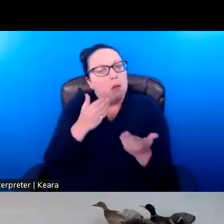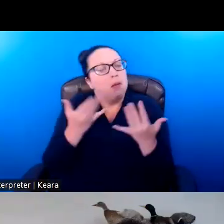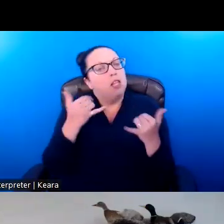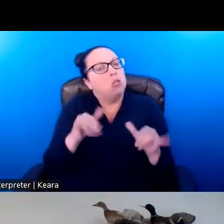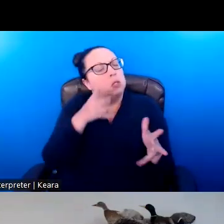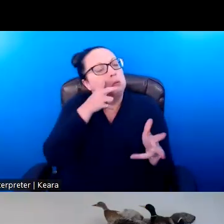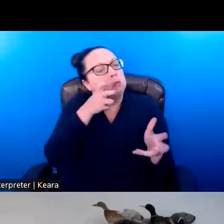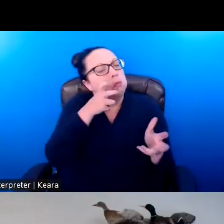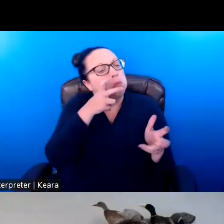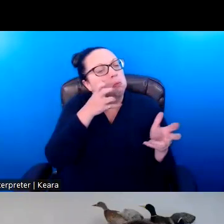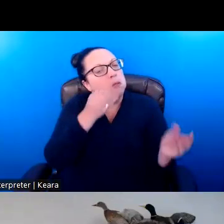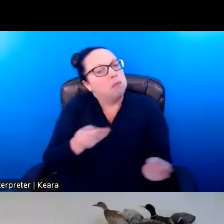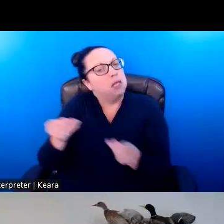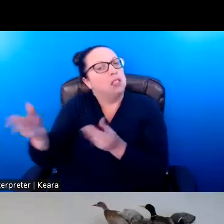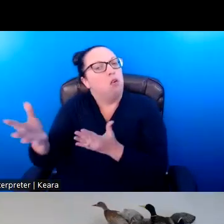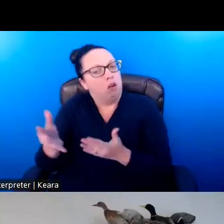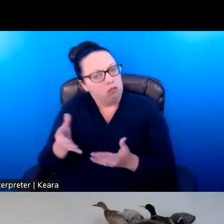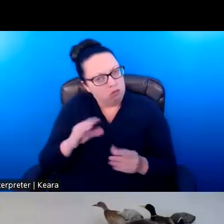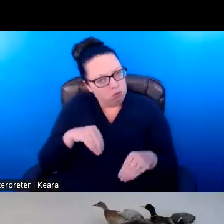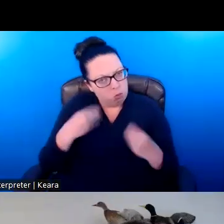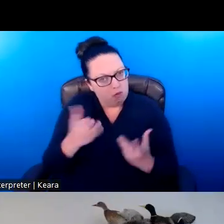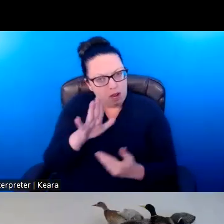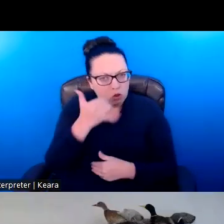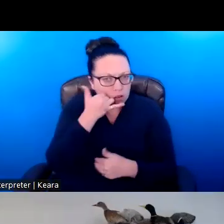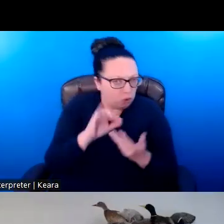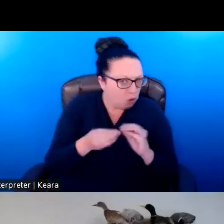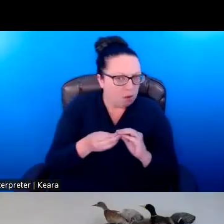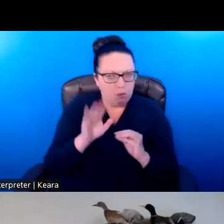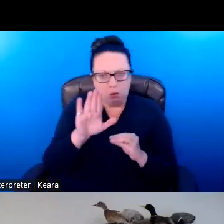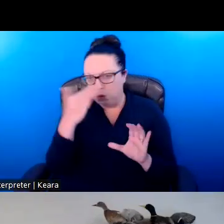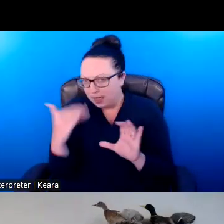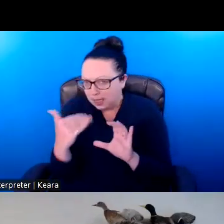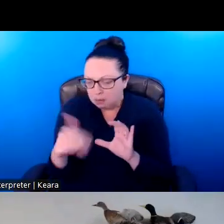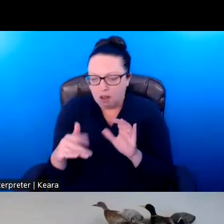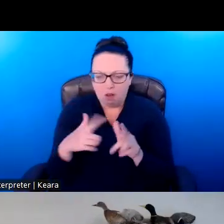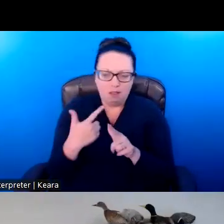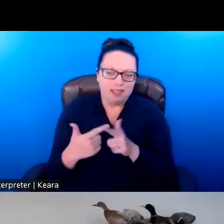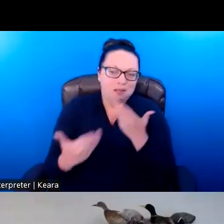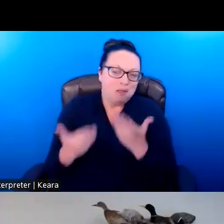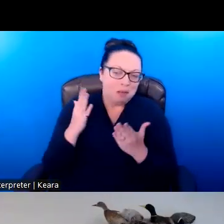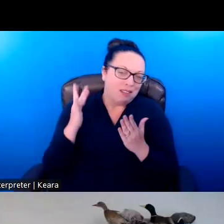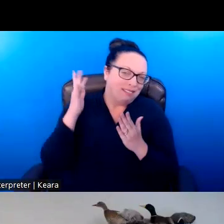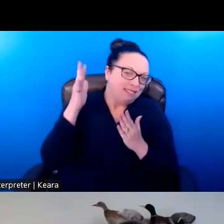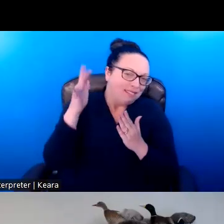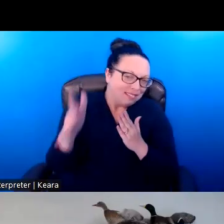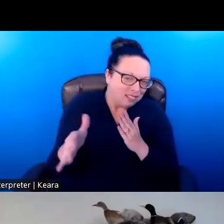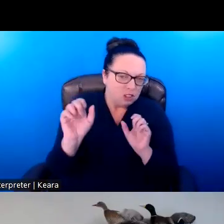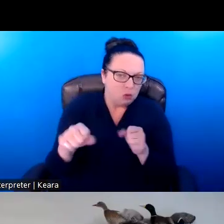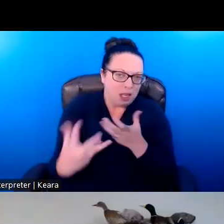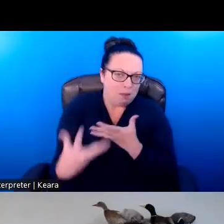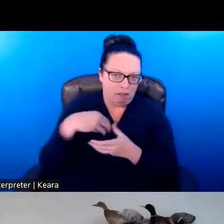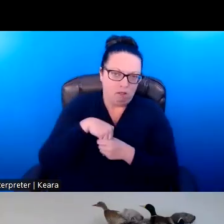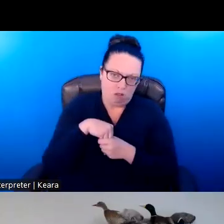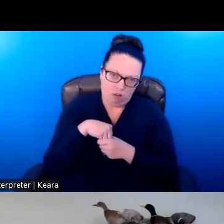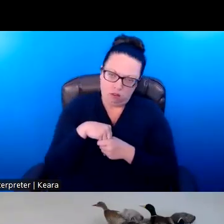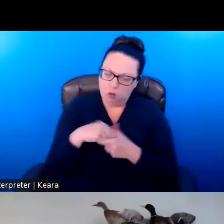email, whatever the case may be, so that you can eventually get roped in to the care of your loved one is crucial. You need to take every route you